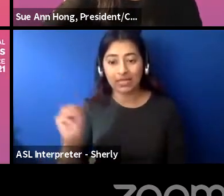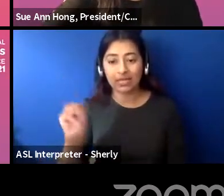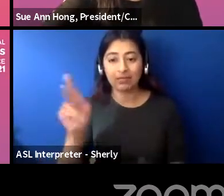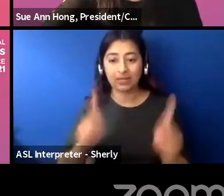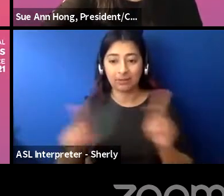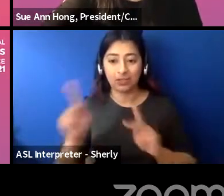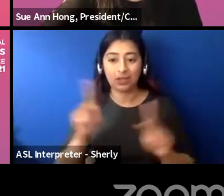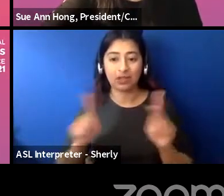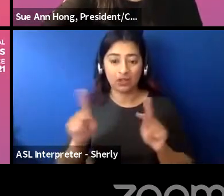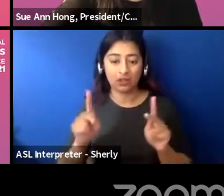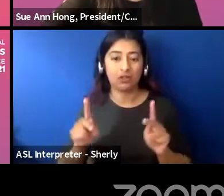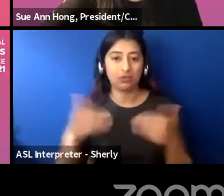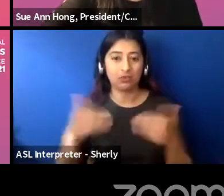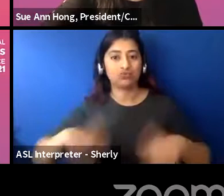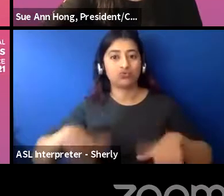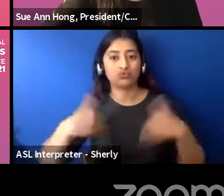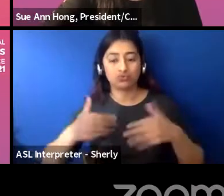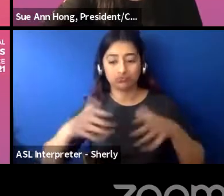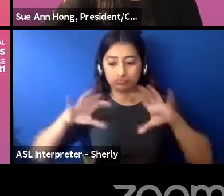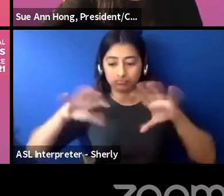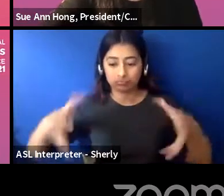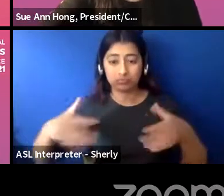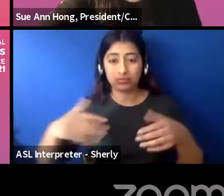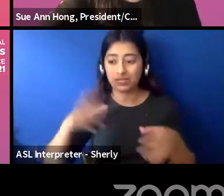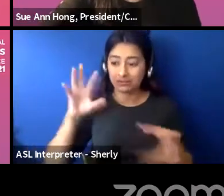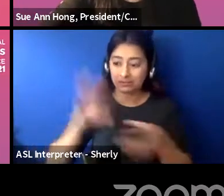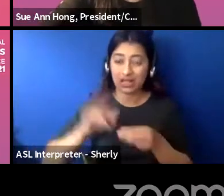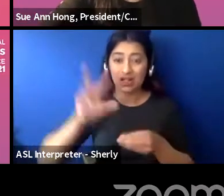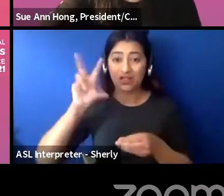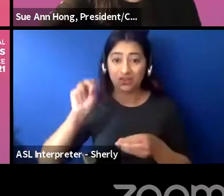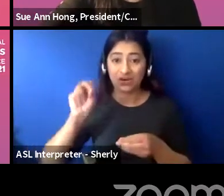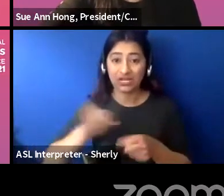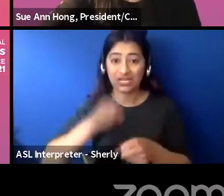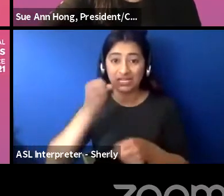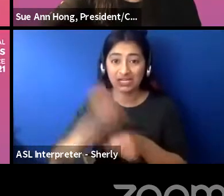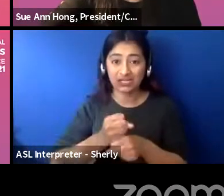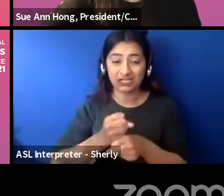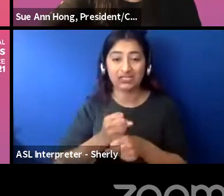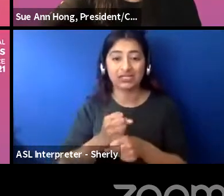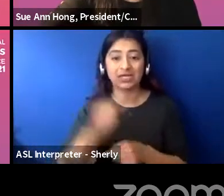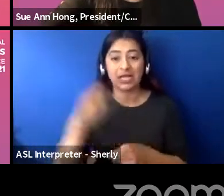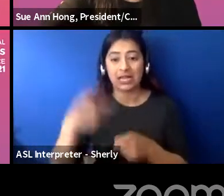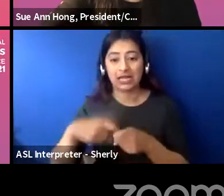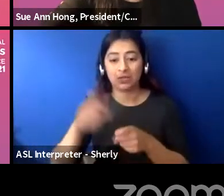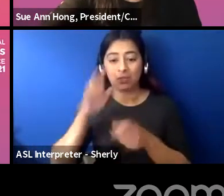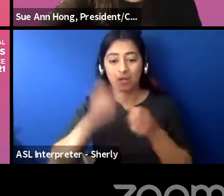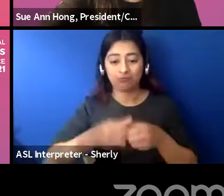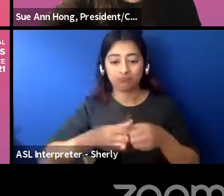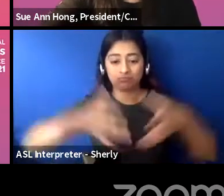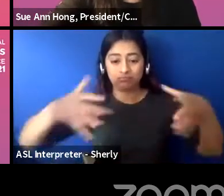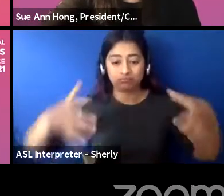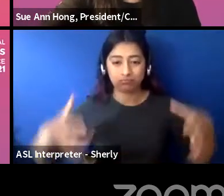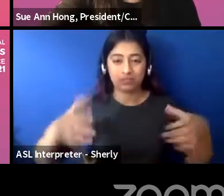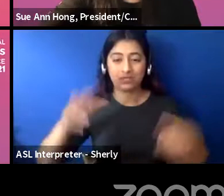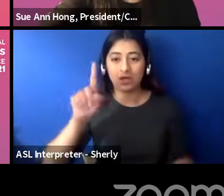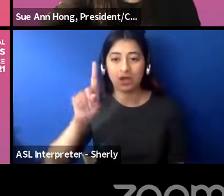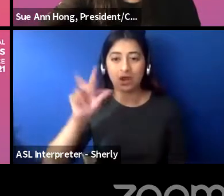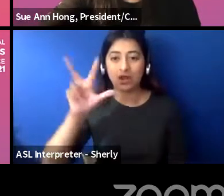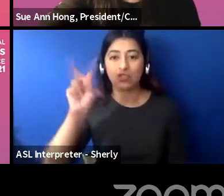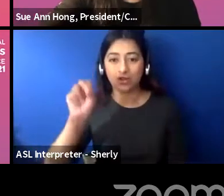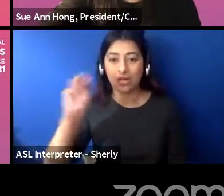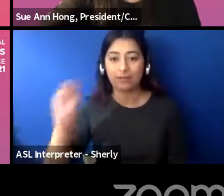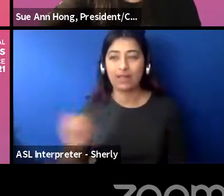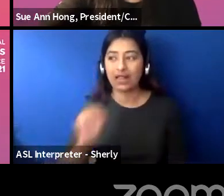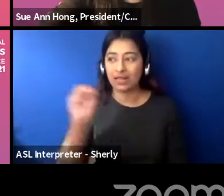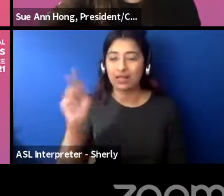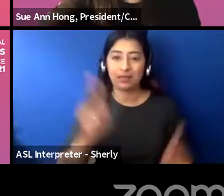And in just 30 years and 3 decades, Latinos will be close to 130 million strong. What